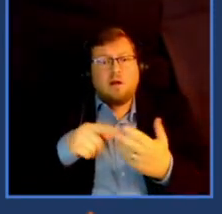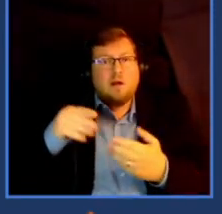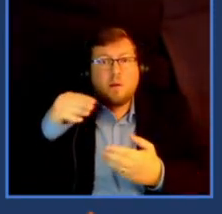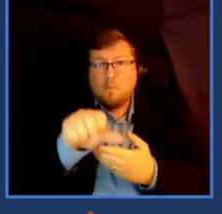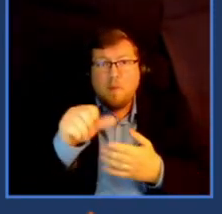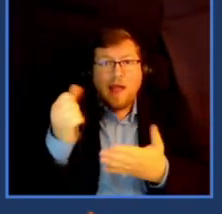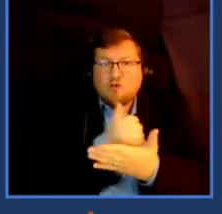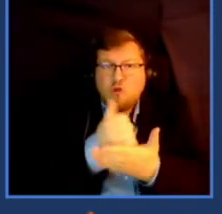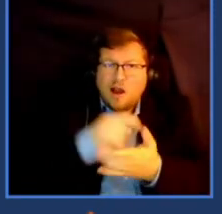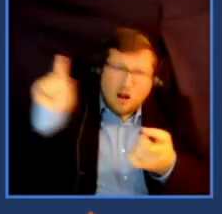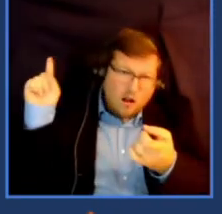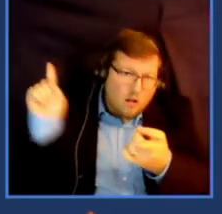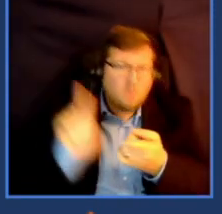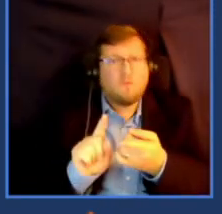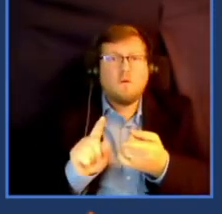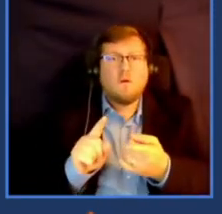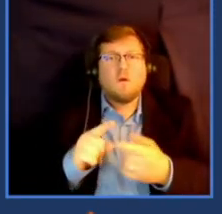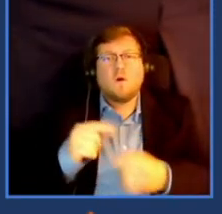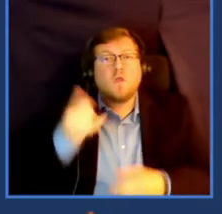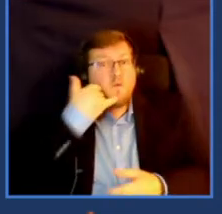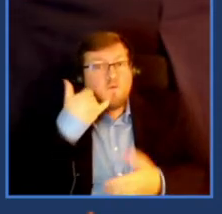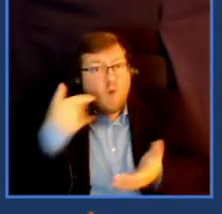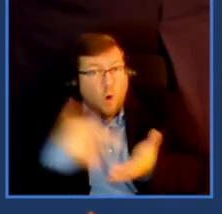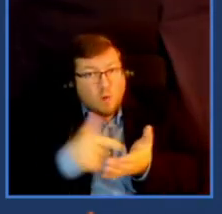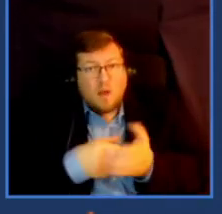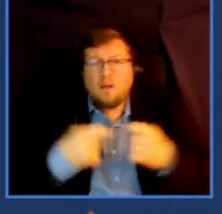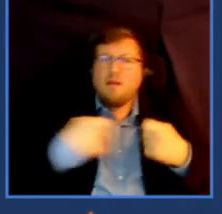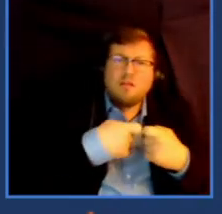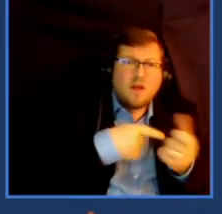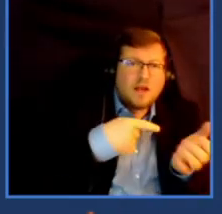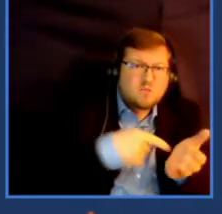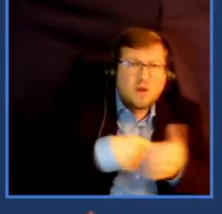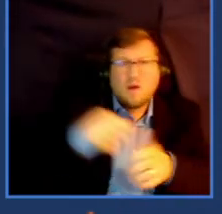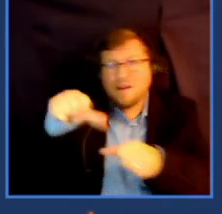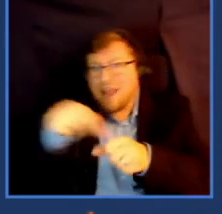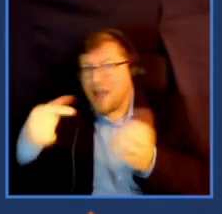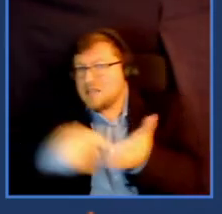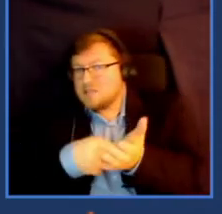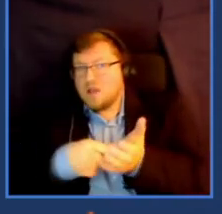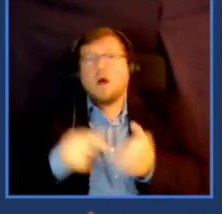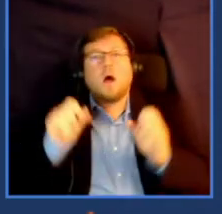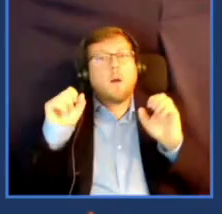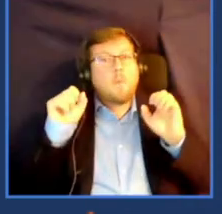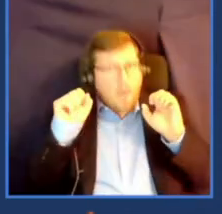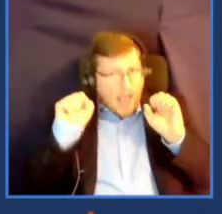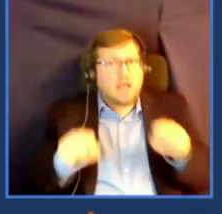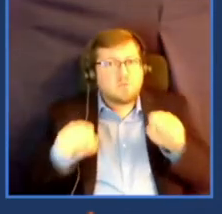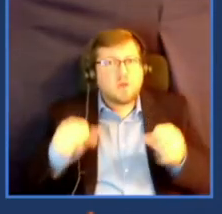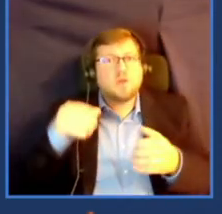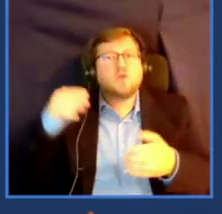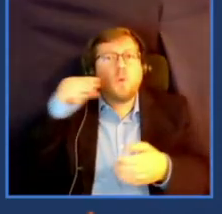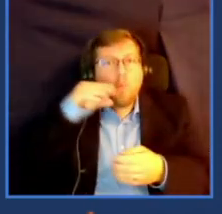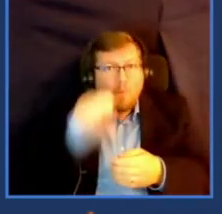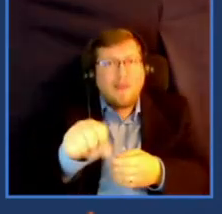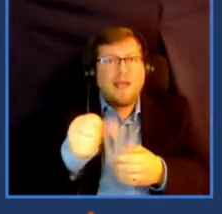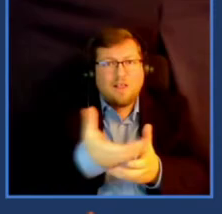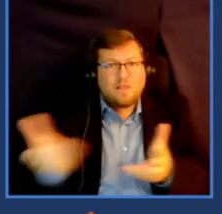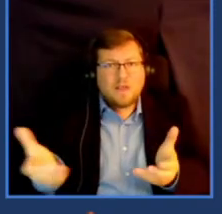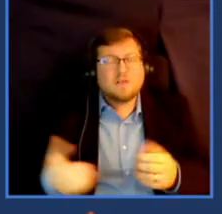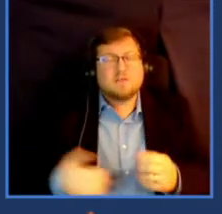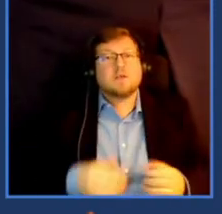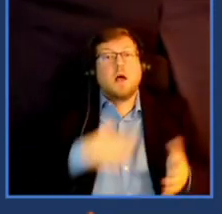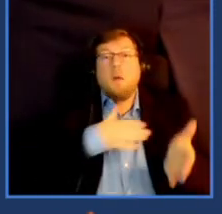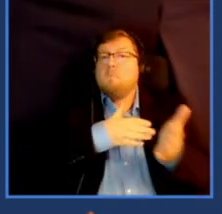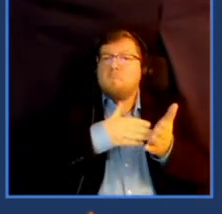paying the phone bill, the gas bill, the electric bill. Just look around. Millions of people in this country out of